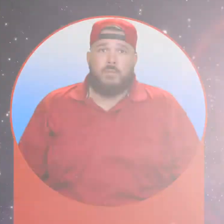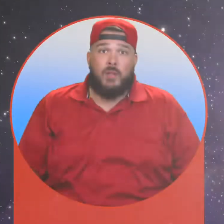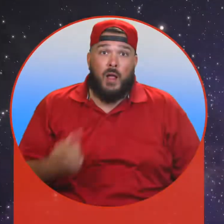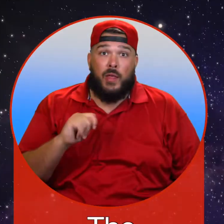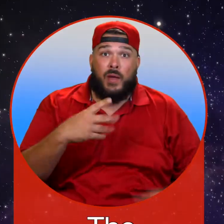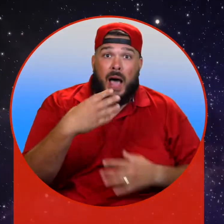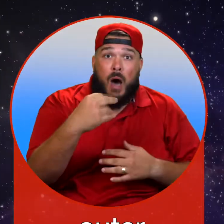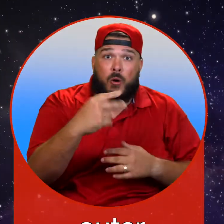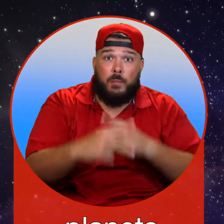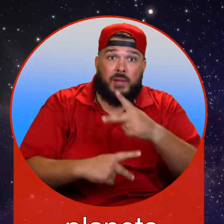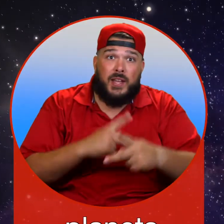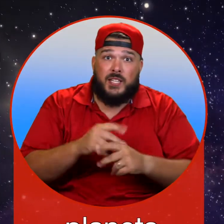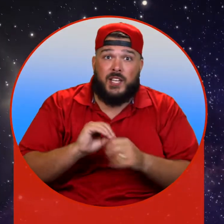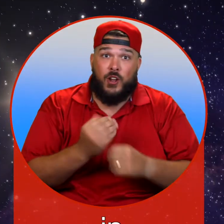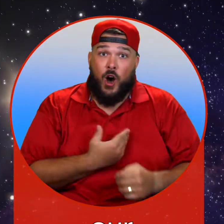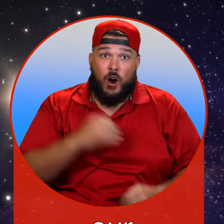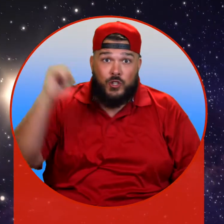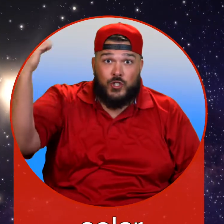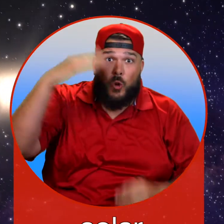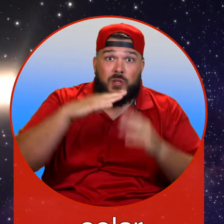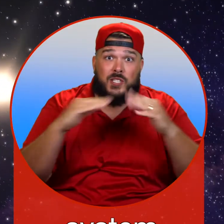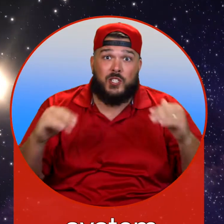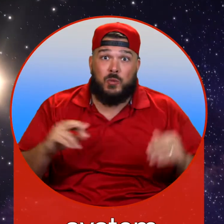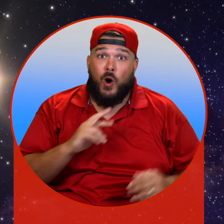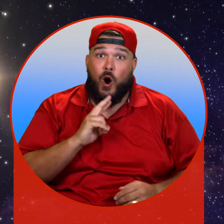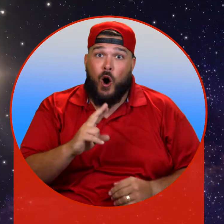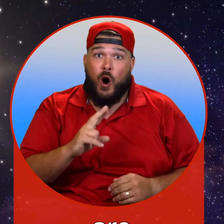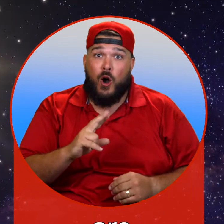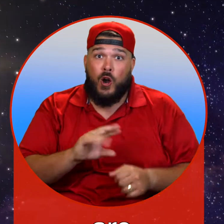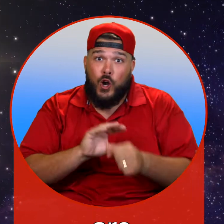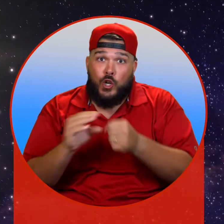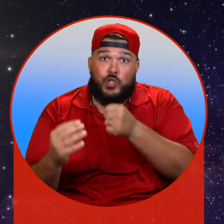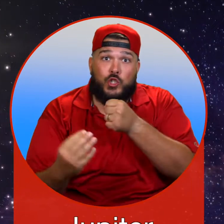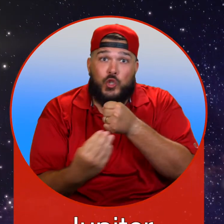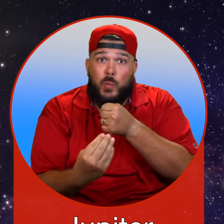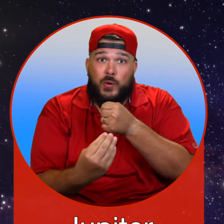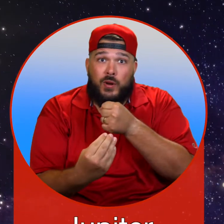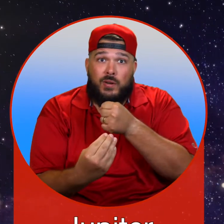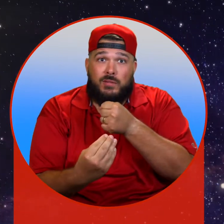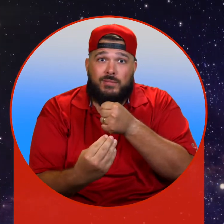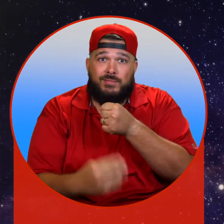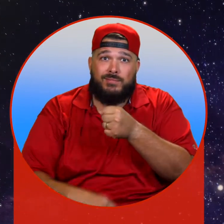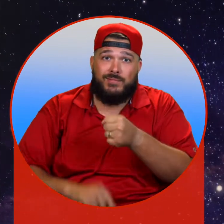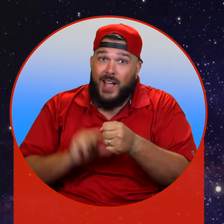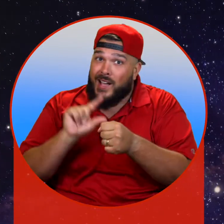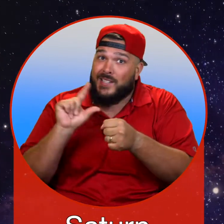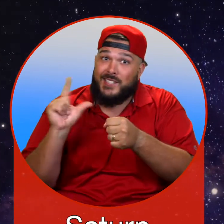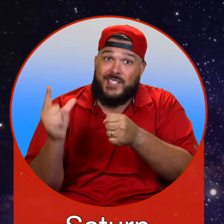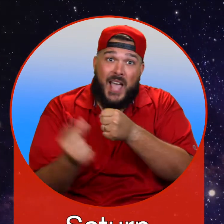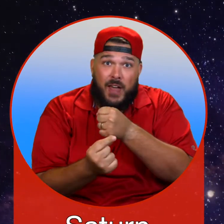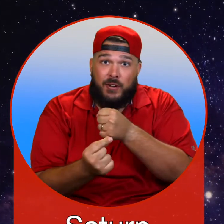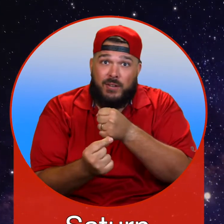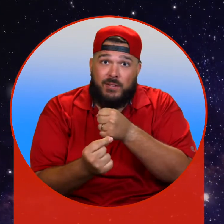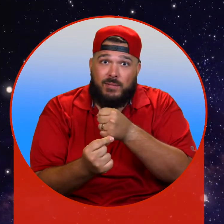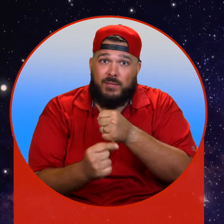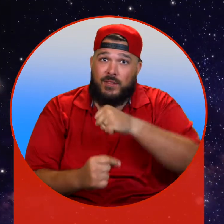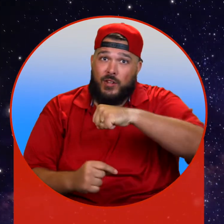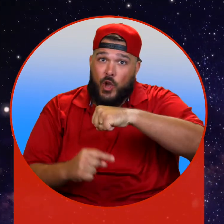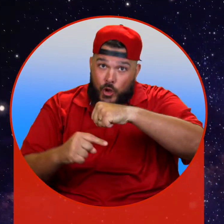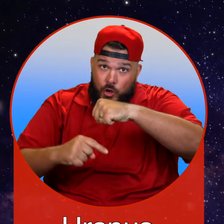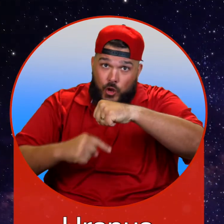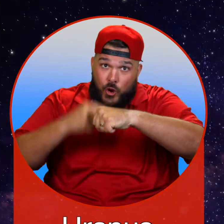The outer planets in our solar system are Jupiter, Saturn,